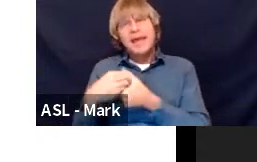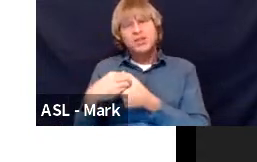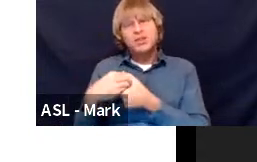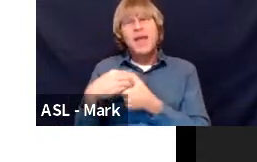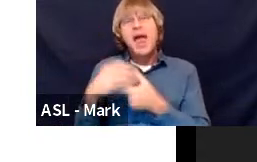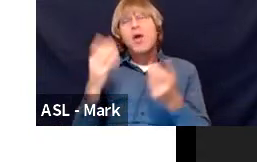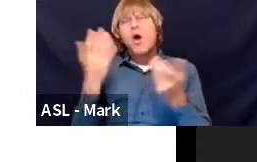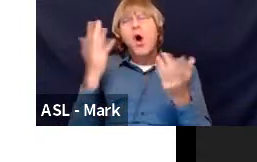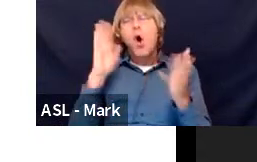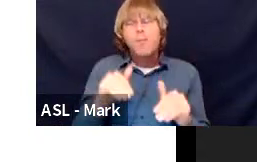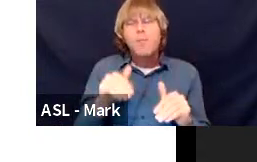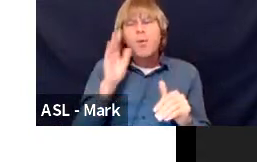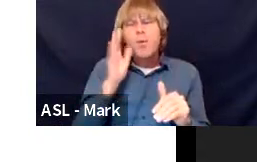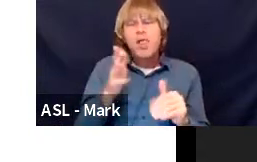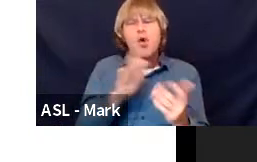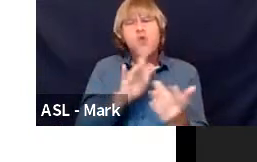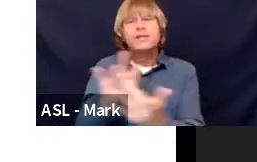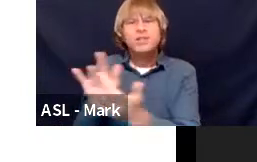And hopefully